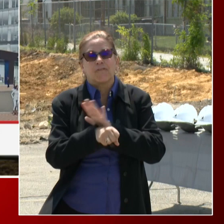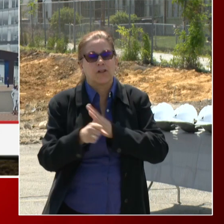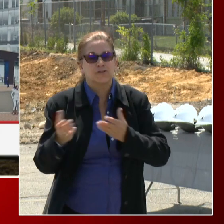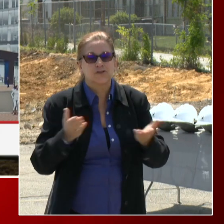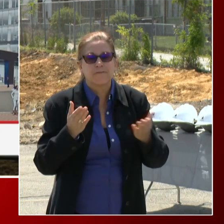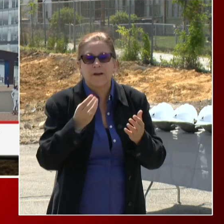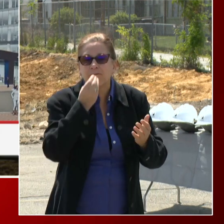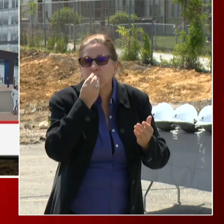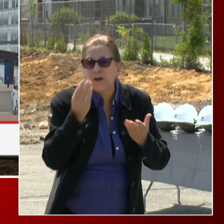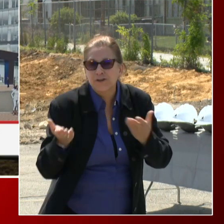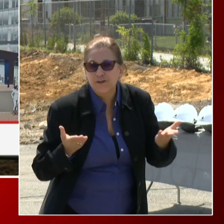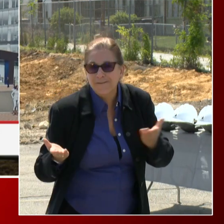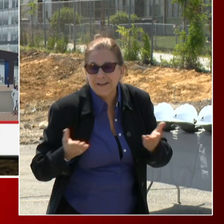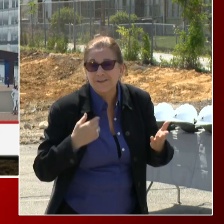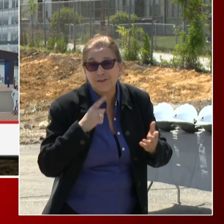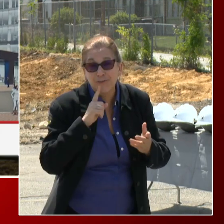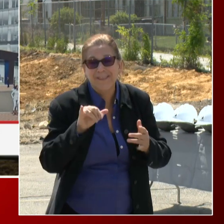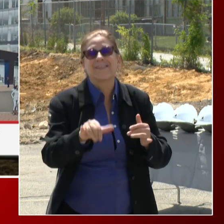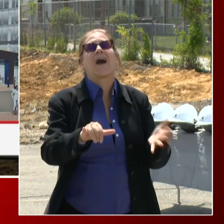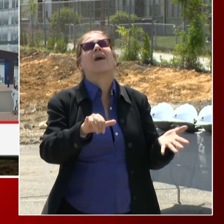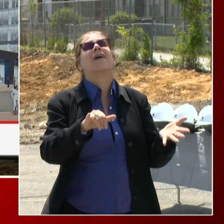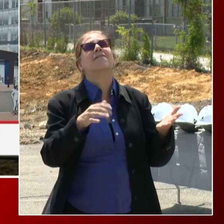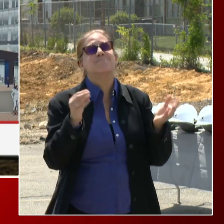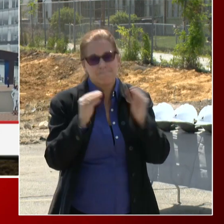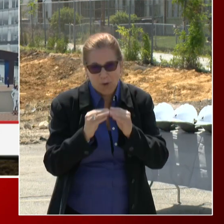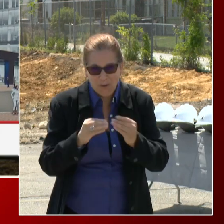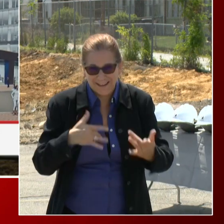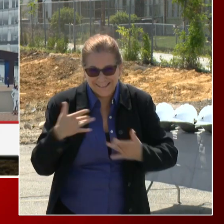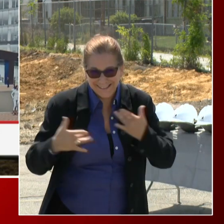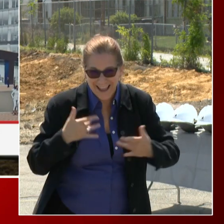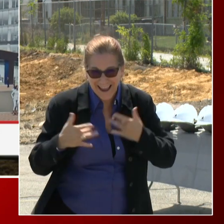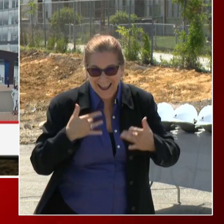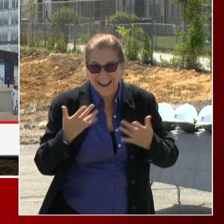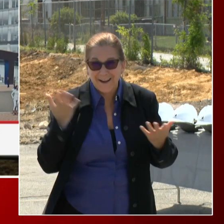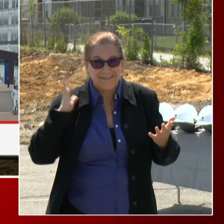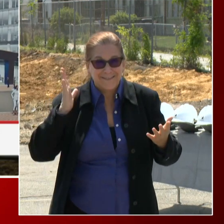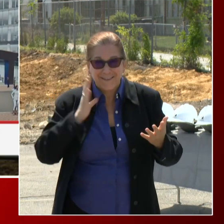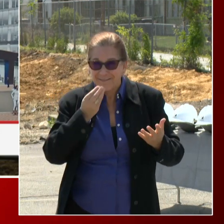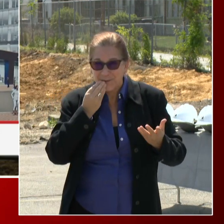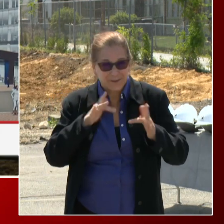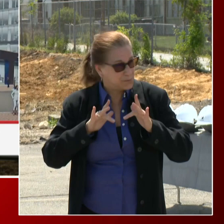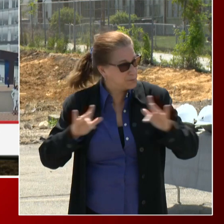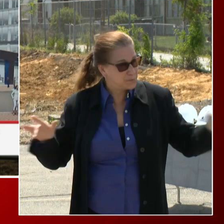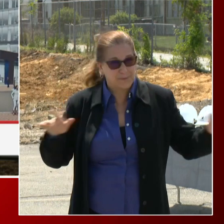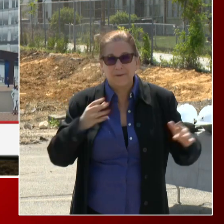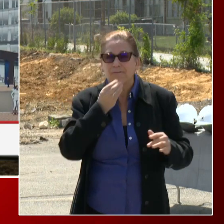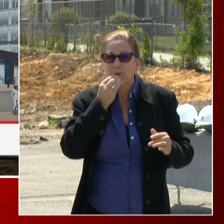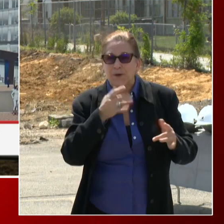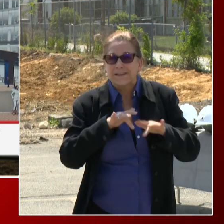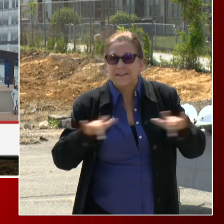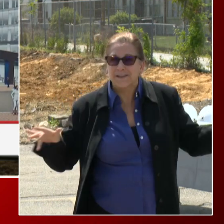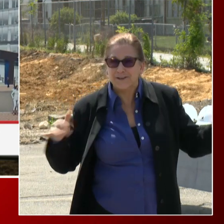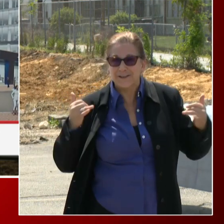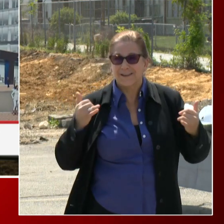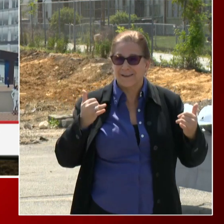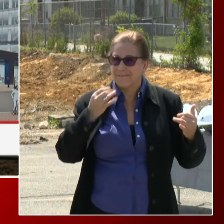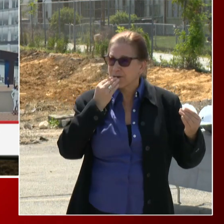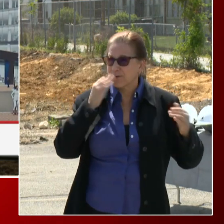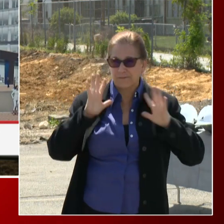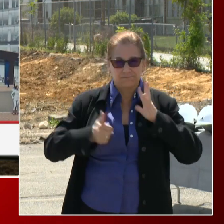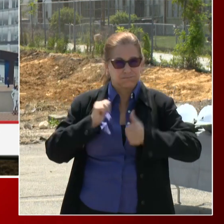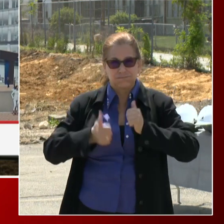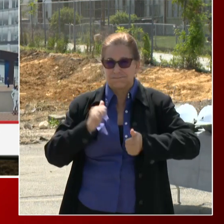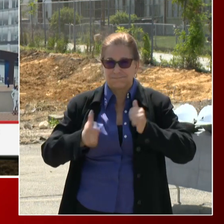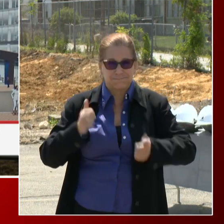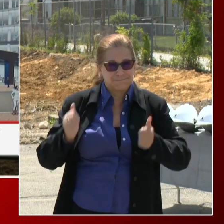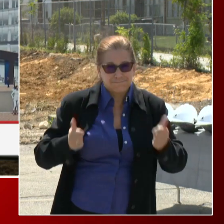we're excited about that as well because we know we live in a food desert here. We see the new